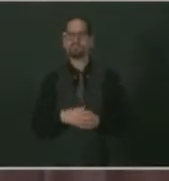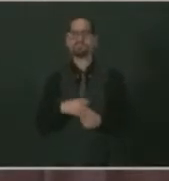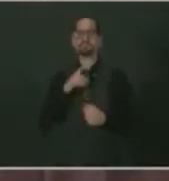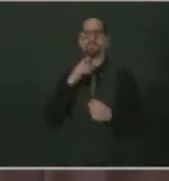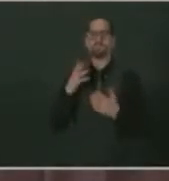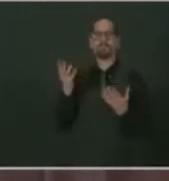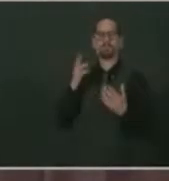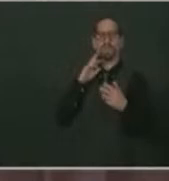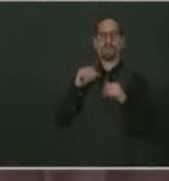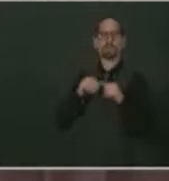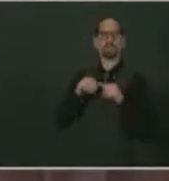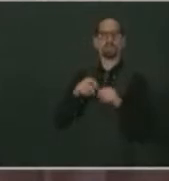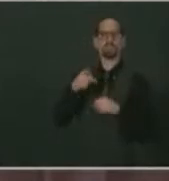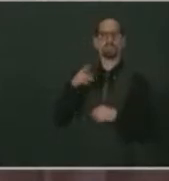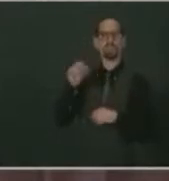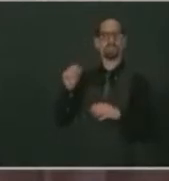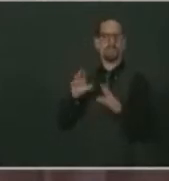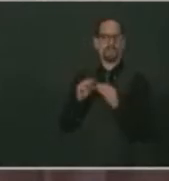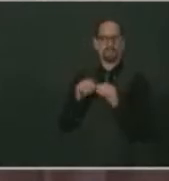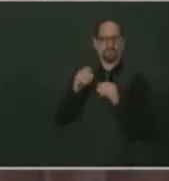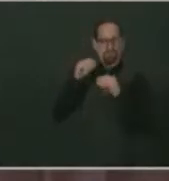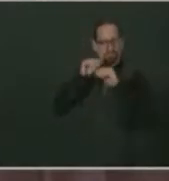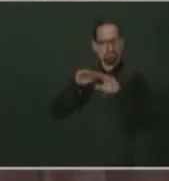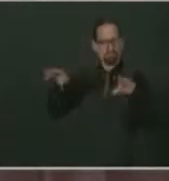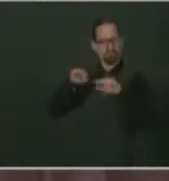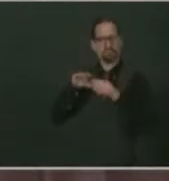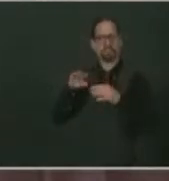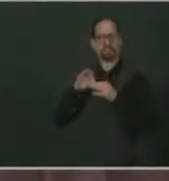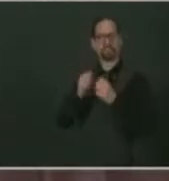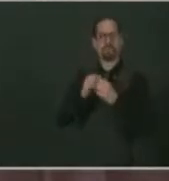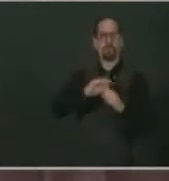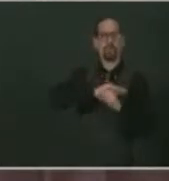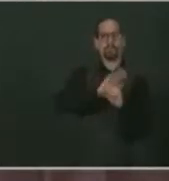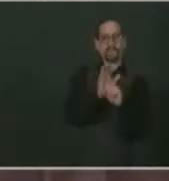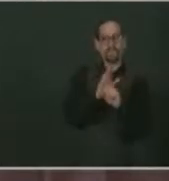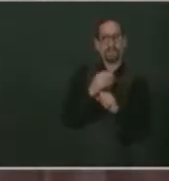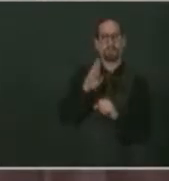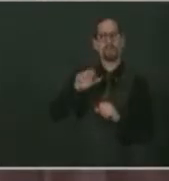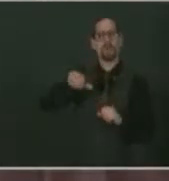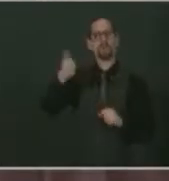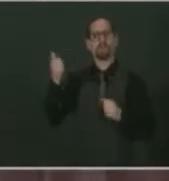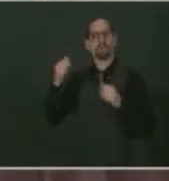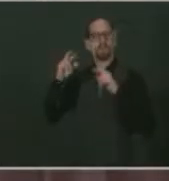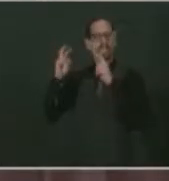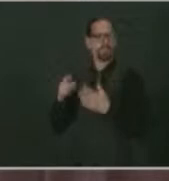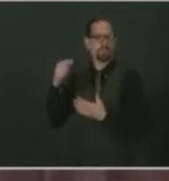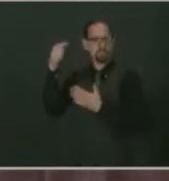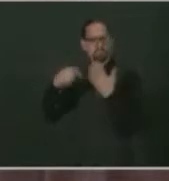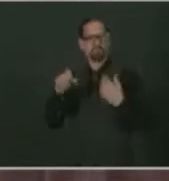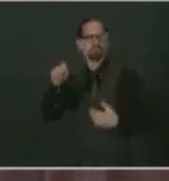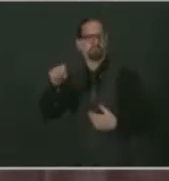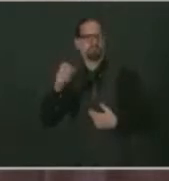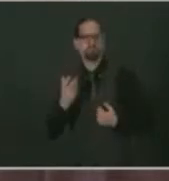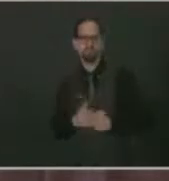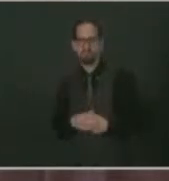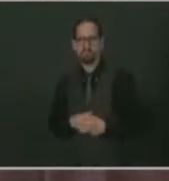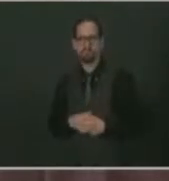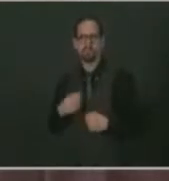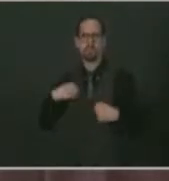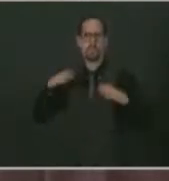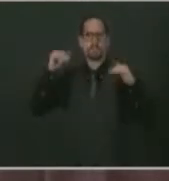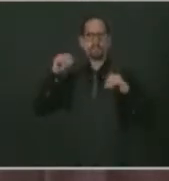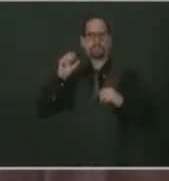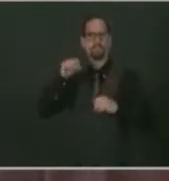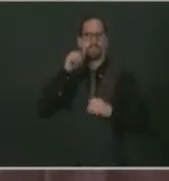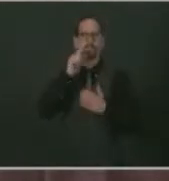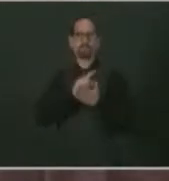media outlets on non-COVID issues as well as COVID issues, and I would hope that we would be able to have a weekly